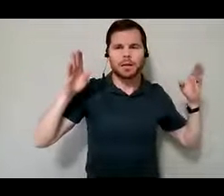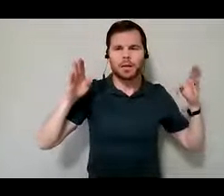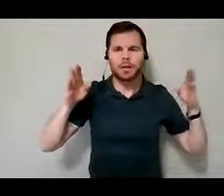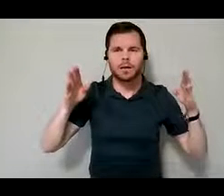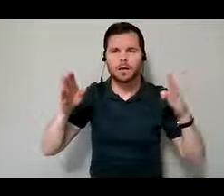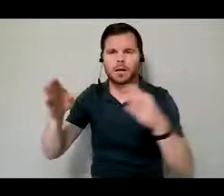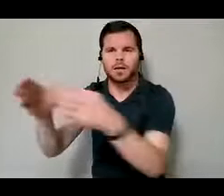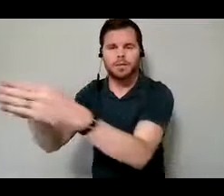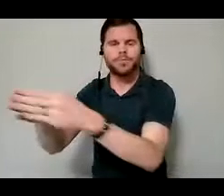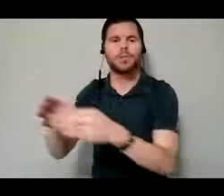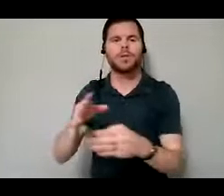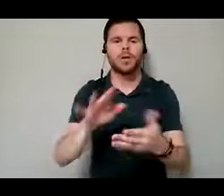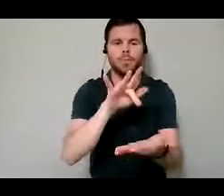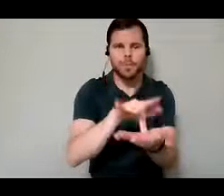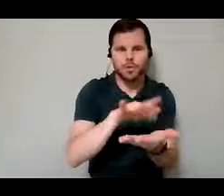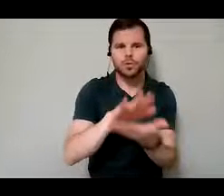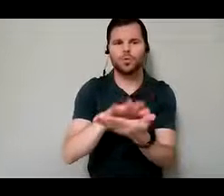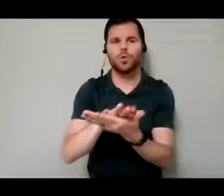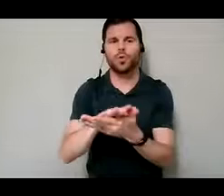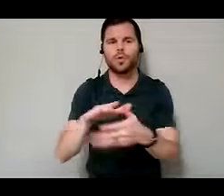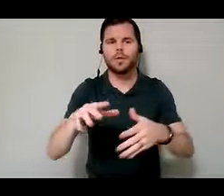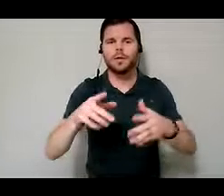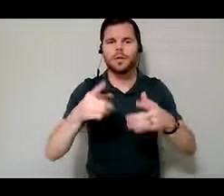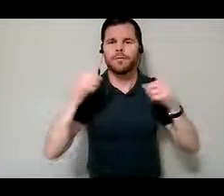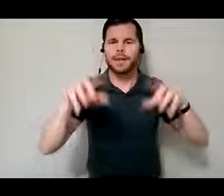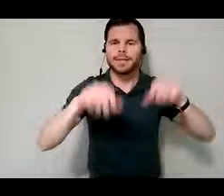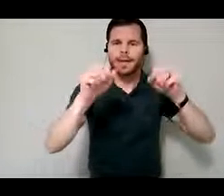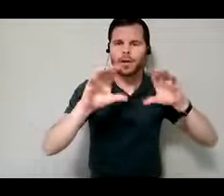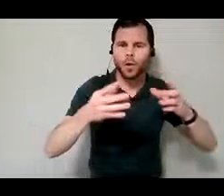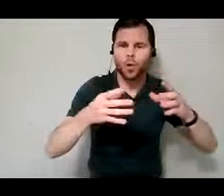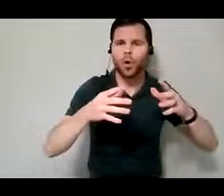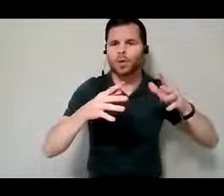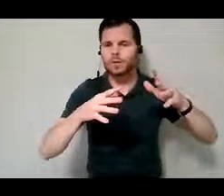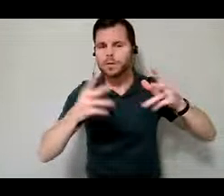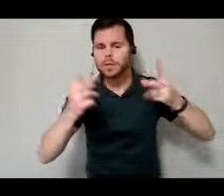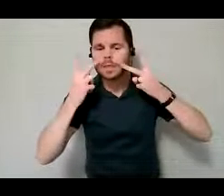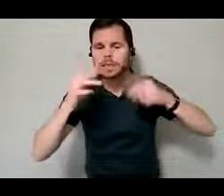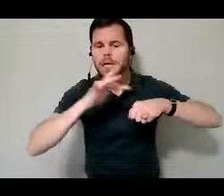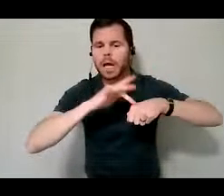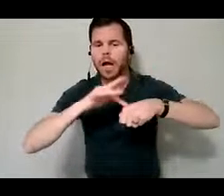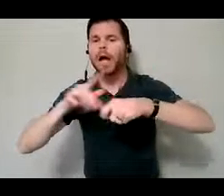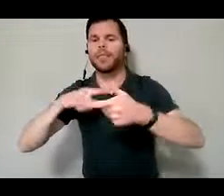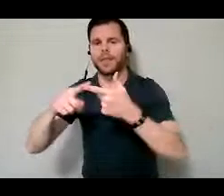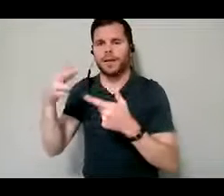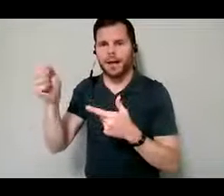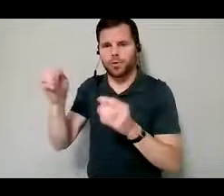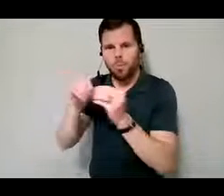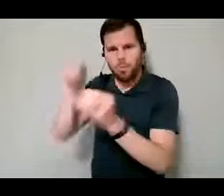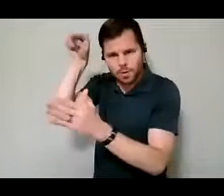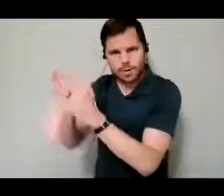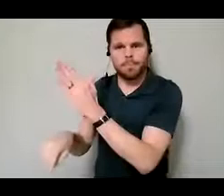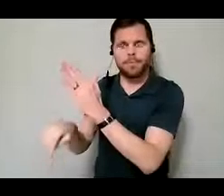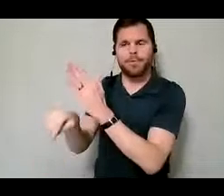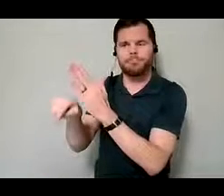an opportunity to start taking some courses. And then in high school, being able to really kind of select that area that they want to focus a little deeper